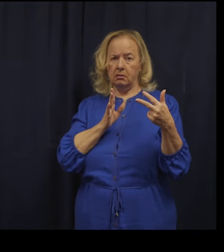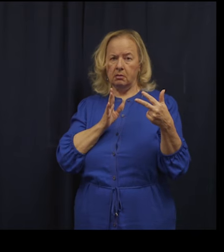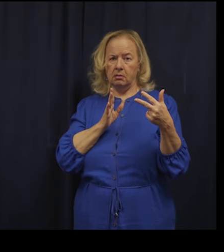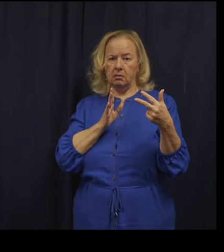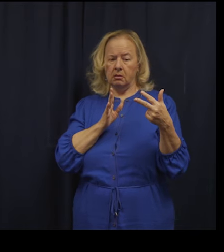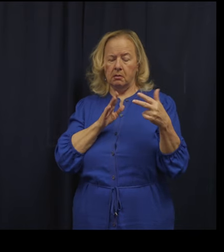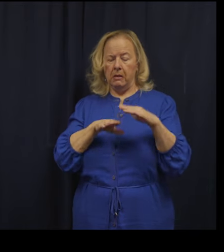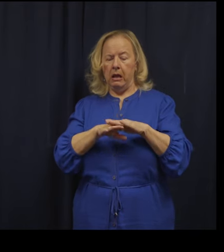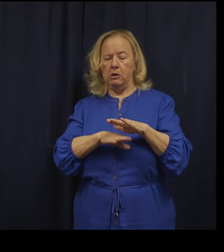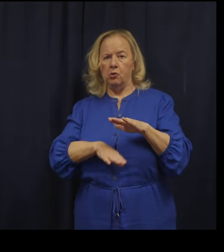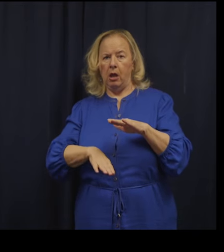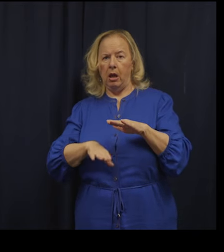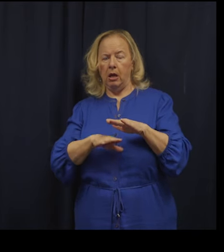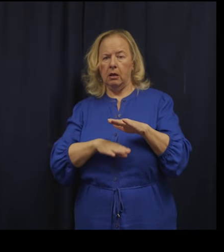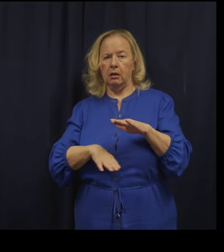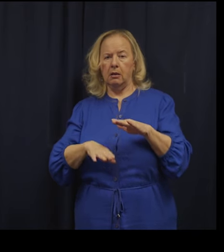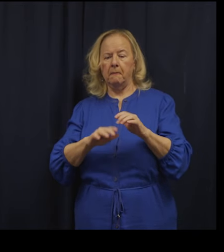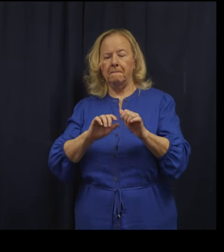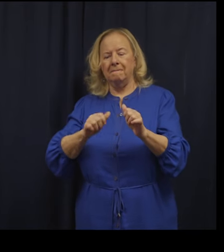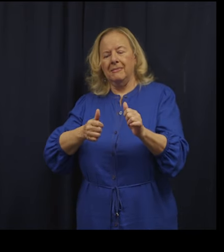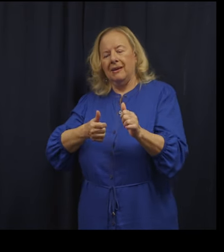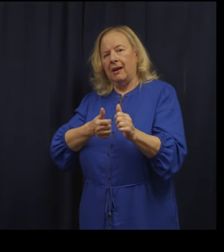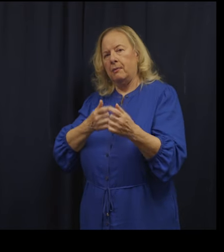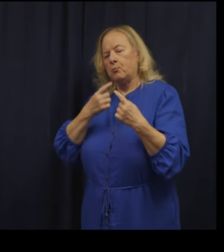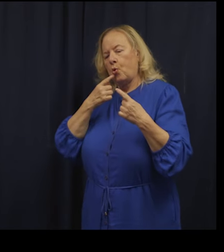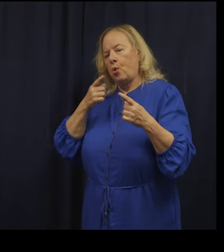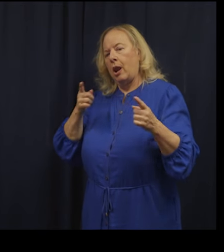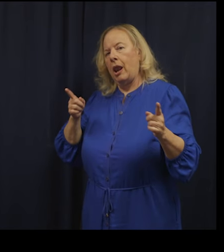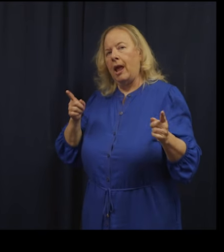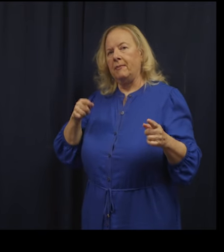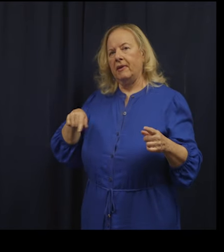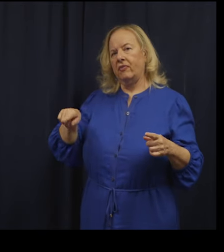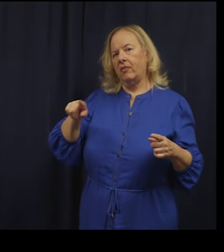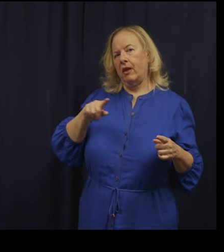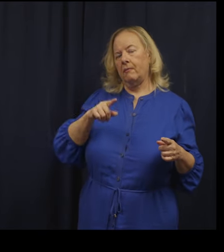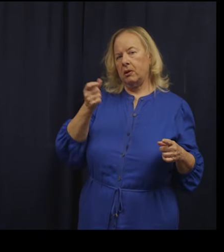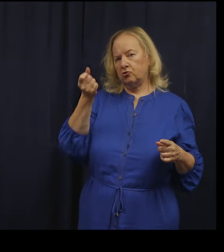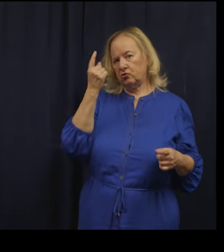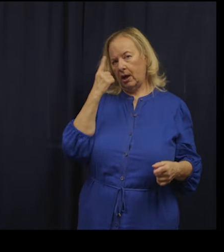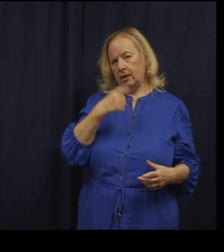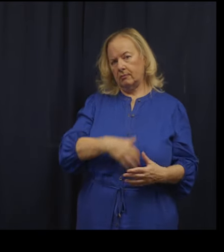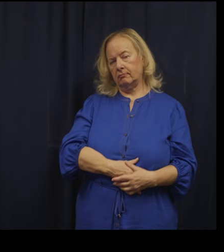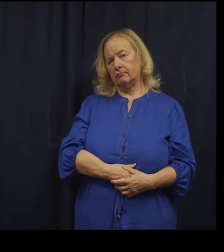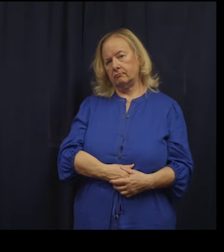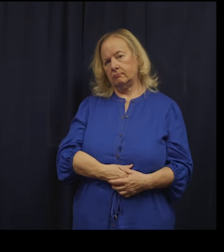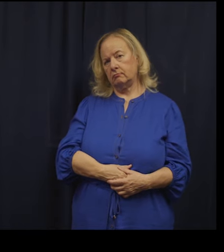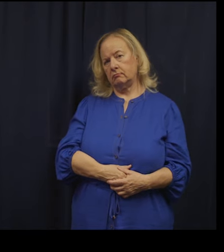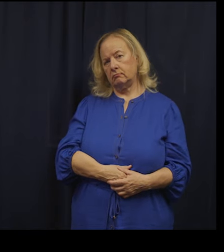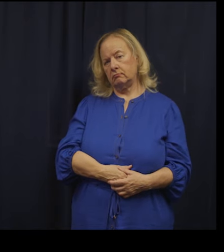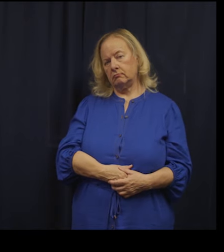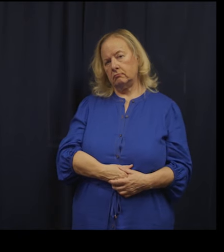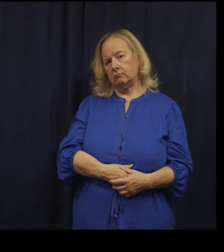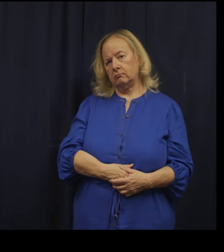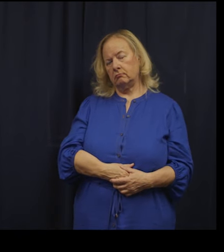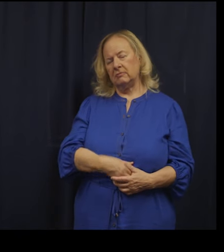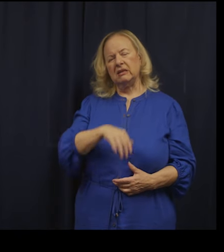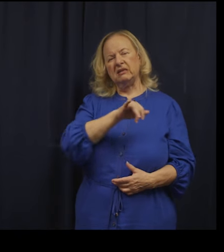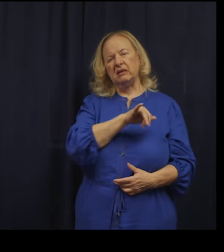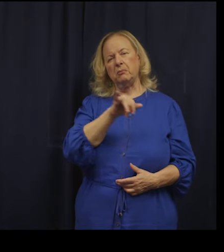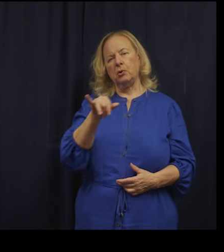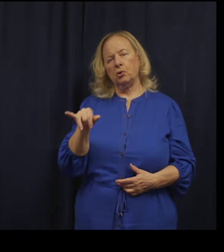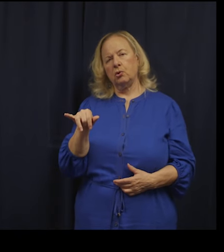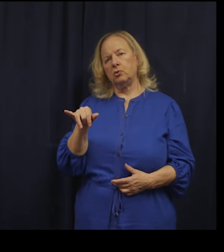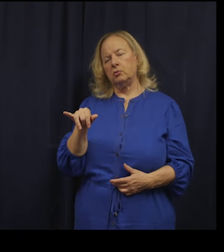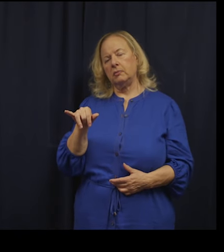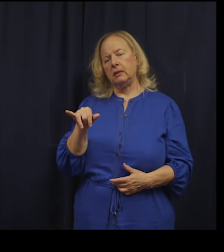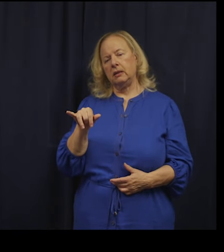the underlying principle being behind proclaiming them is what we need to understand. It's similar to